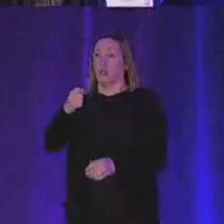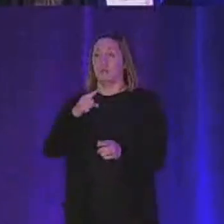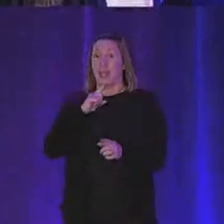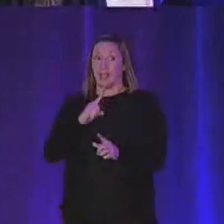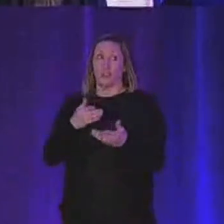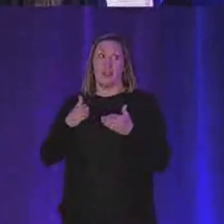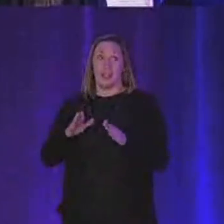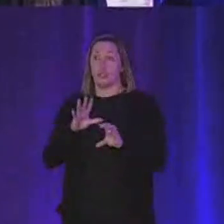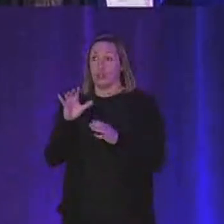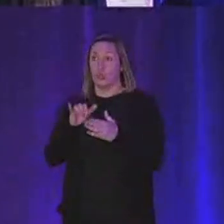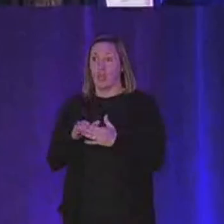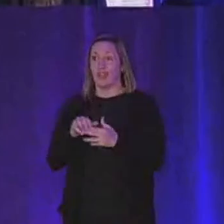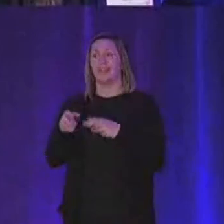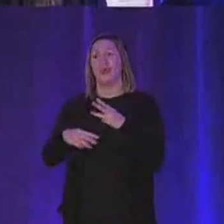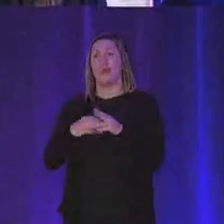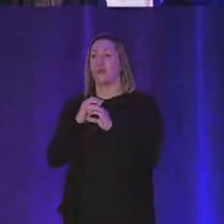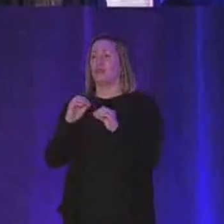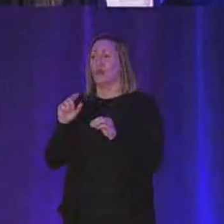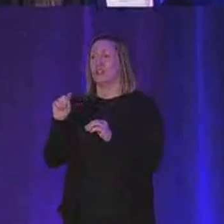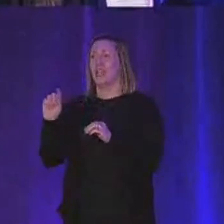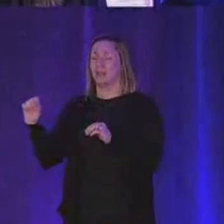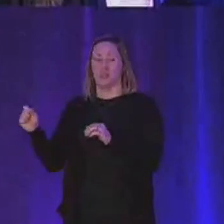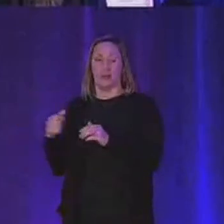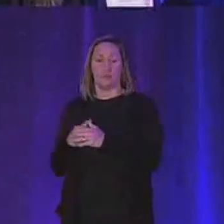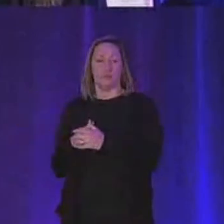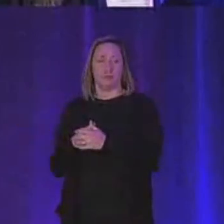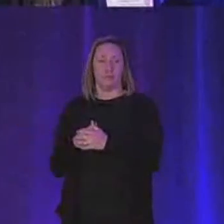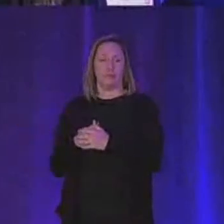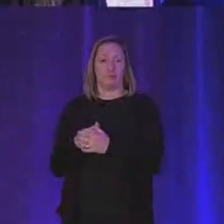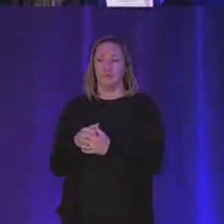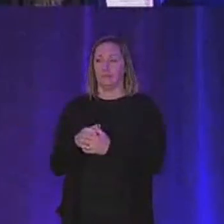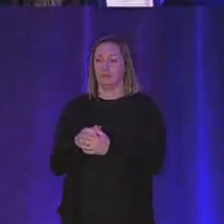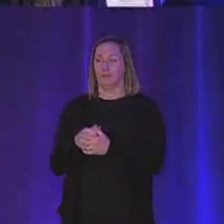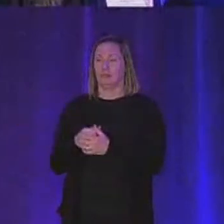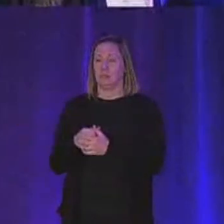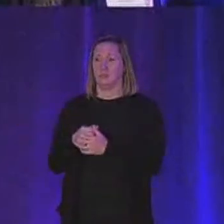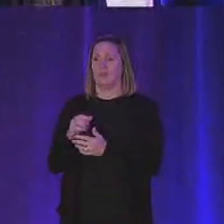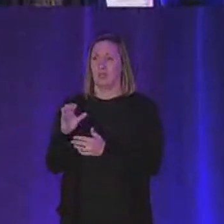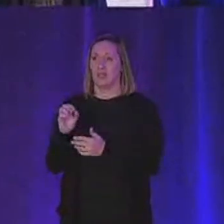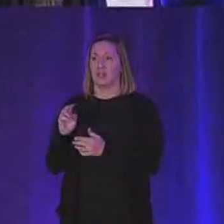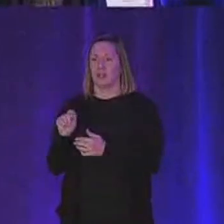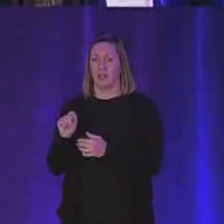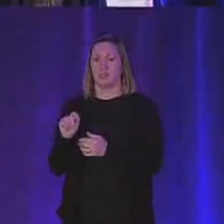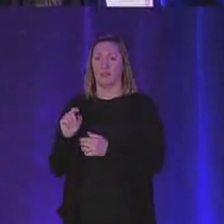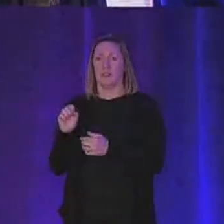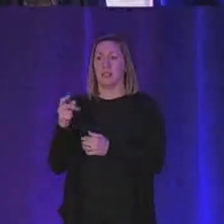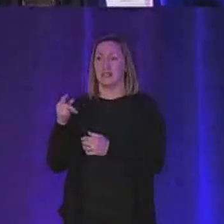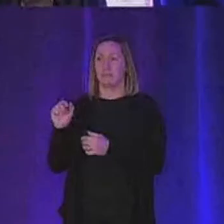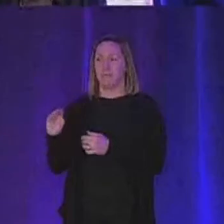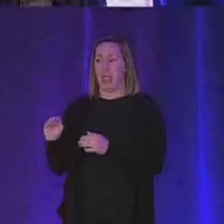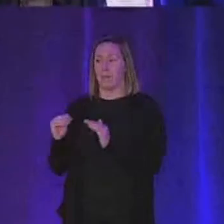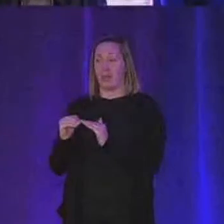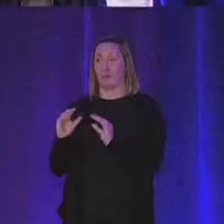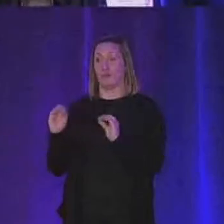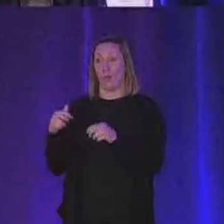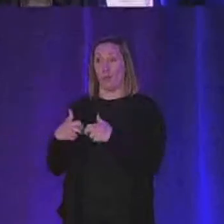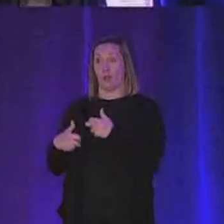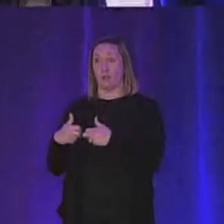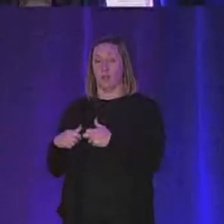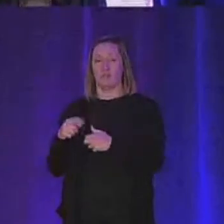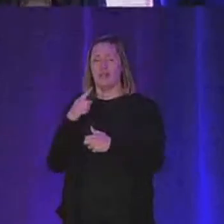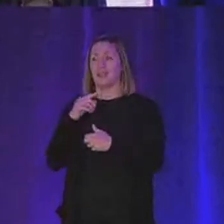world without TypeScript, everybody. Const span equals, no problem. But let's say